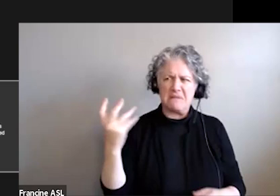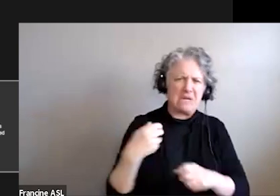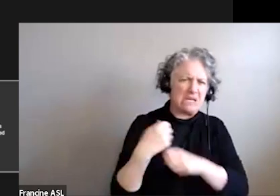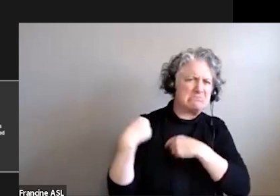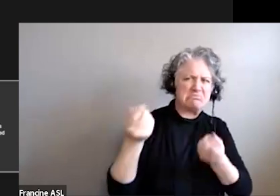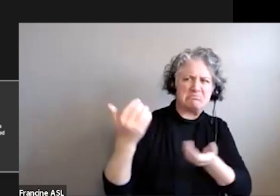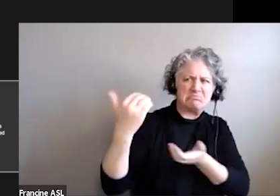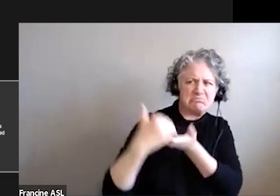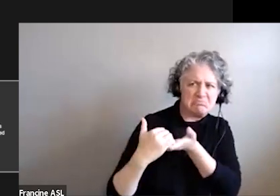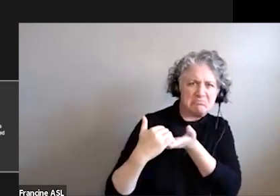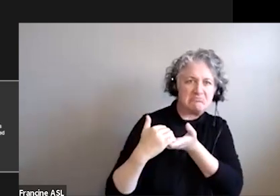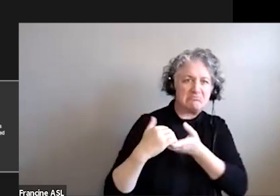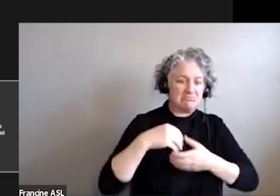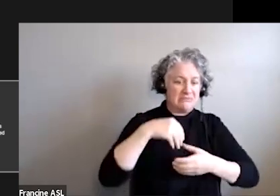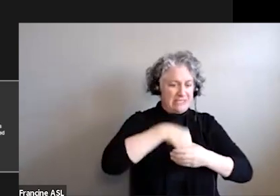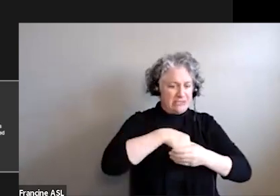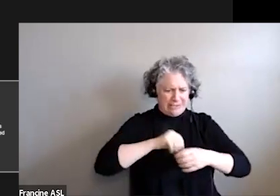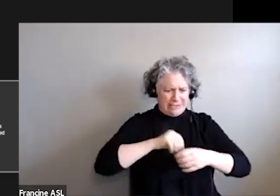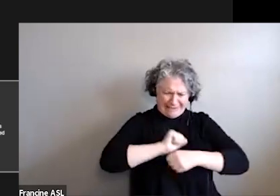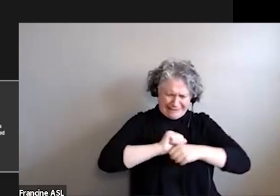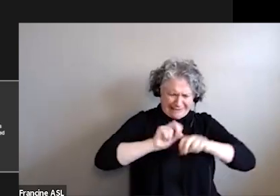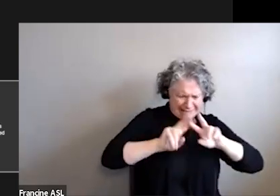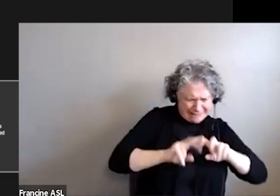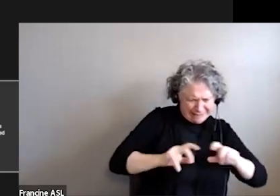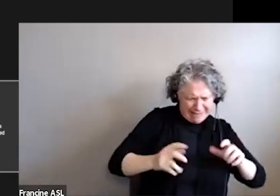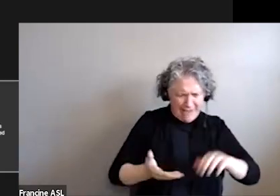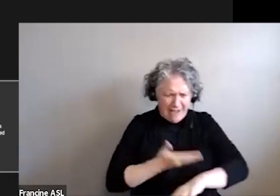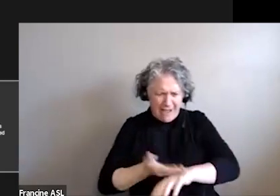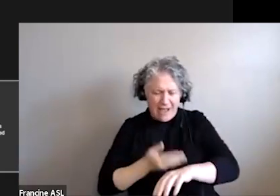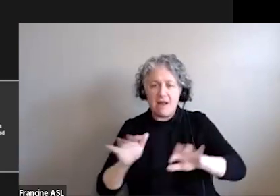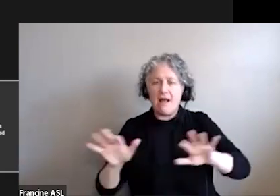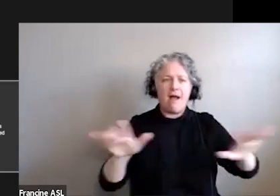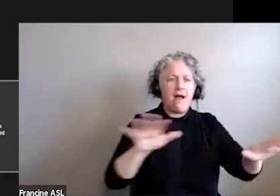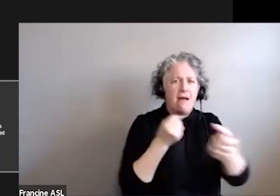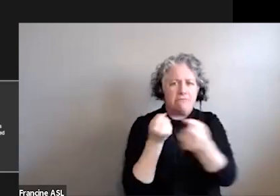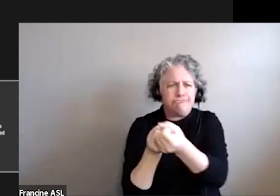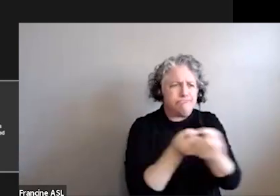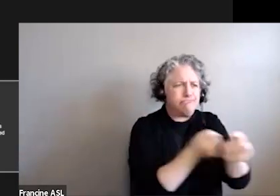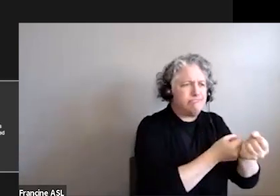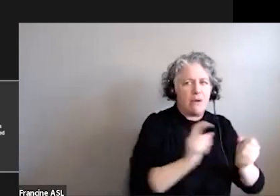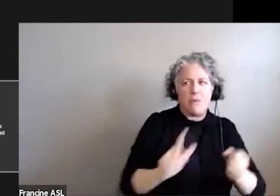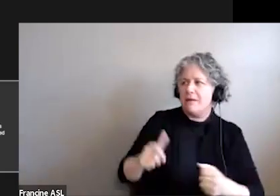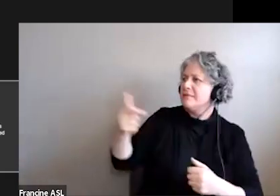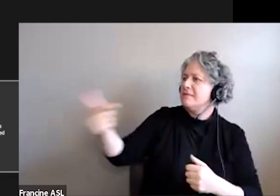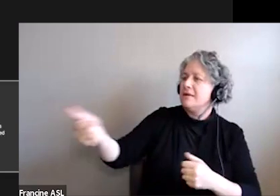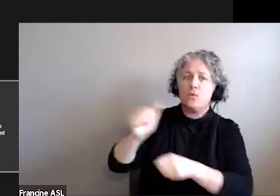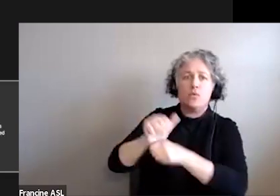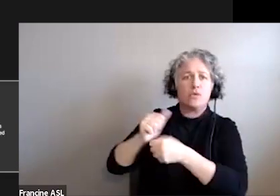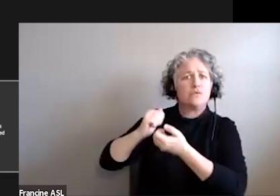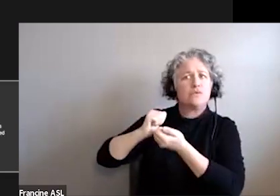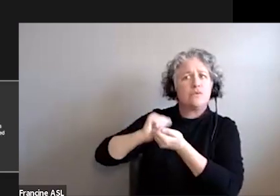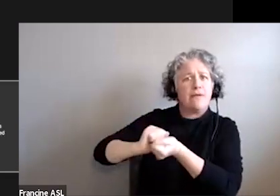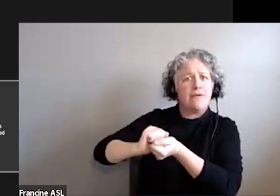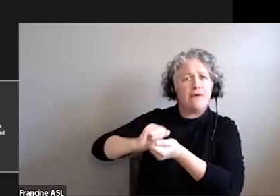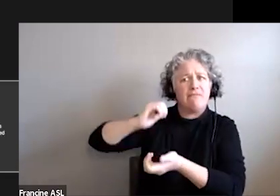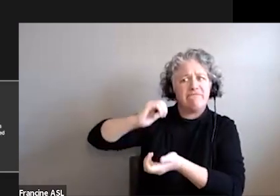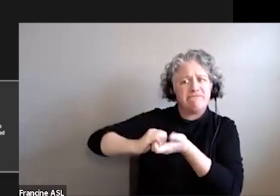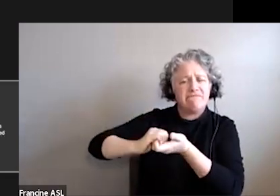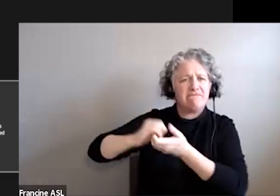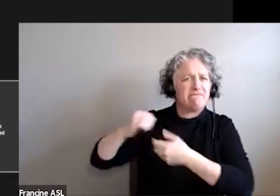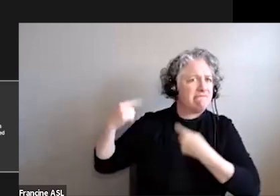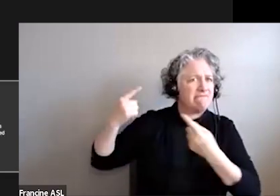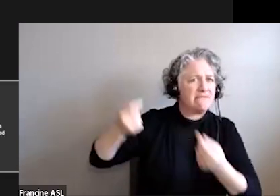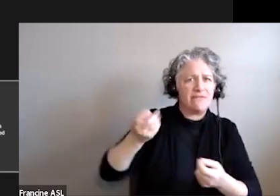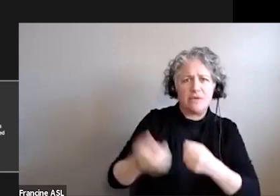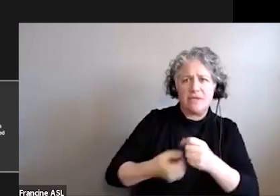doing this work internally and in other places, I wanted Lisna to talk about the work that we've been doing together over the last few years at